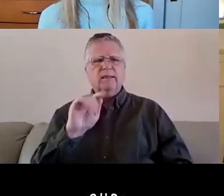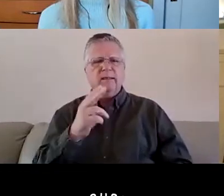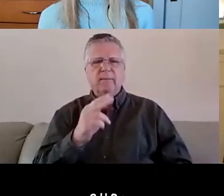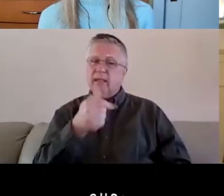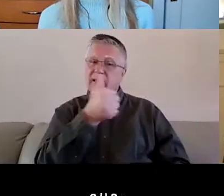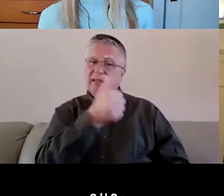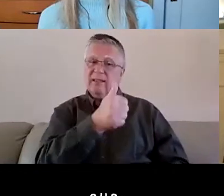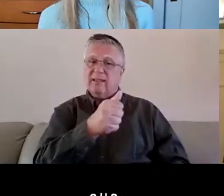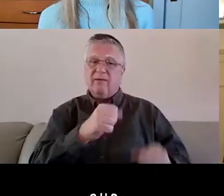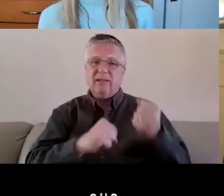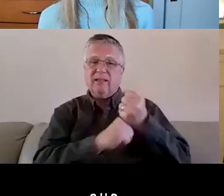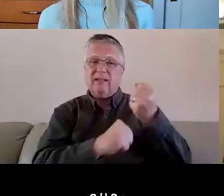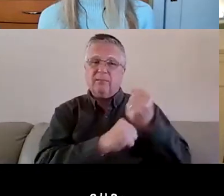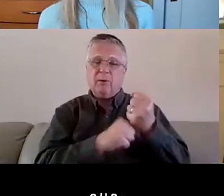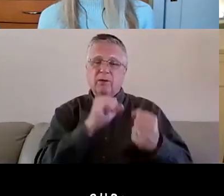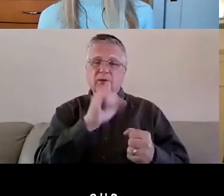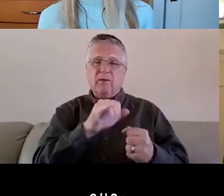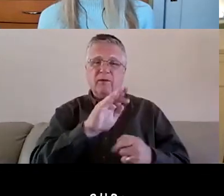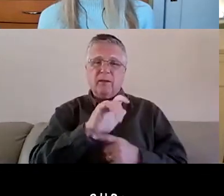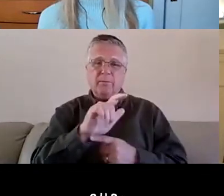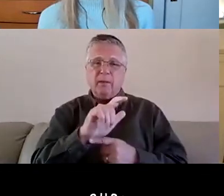have